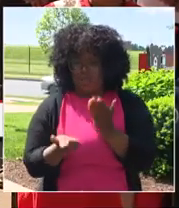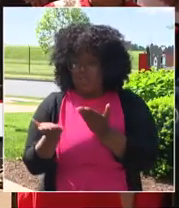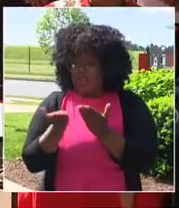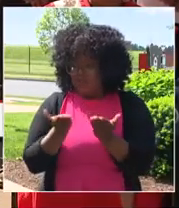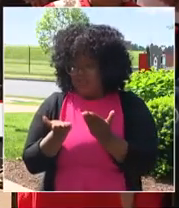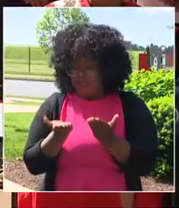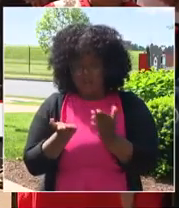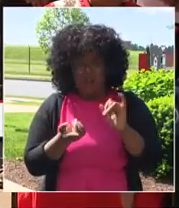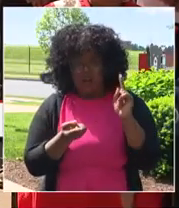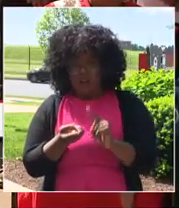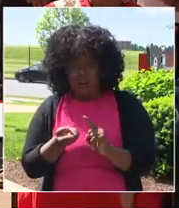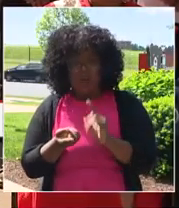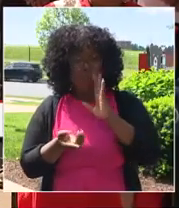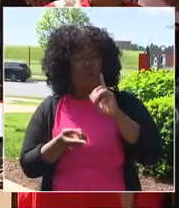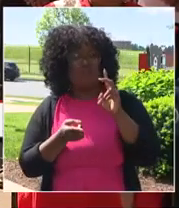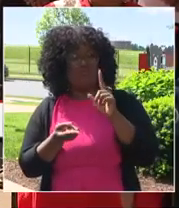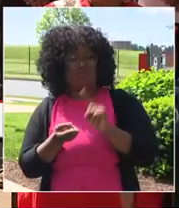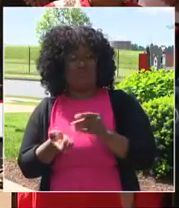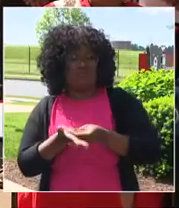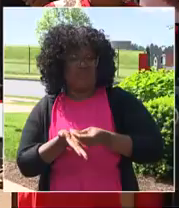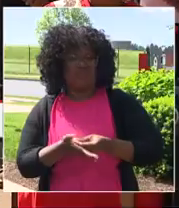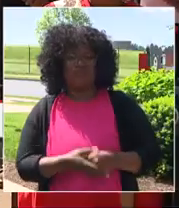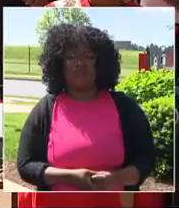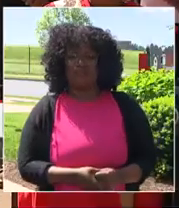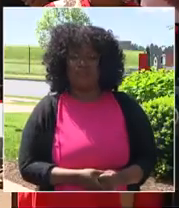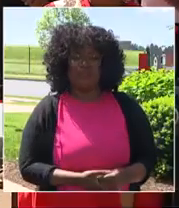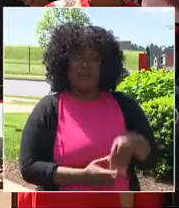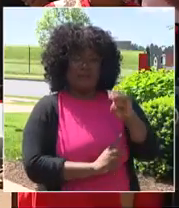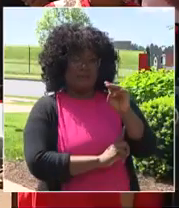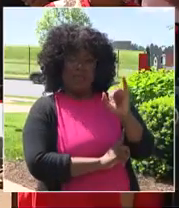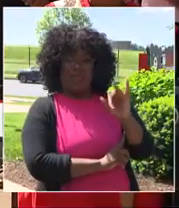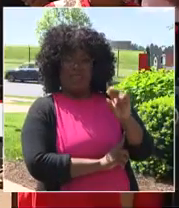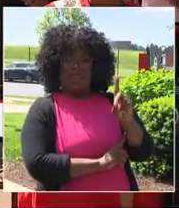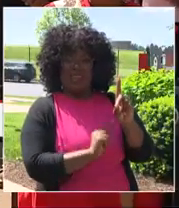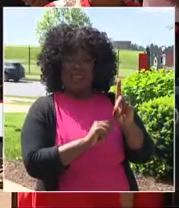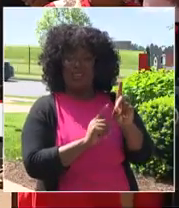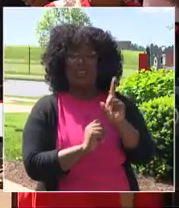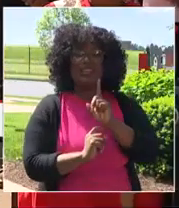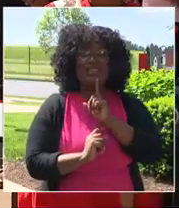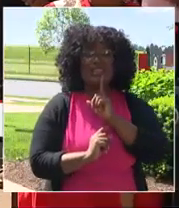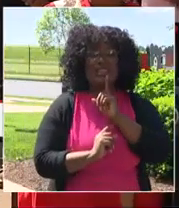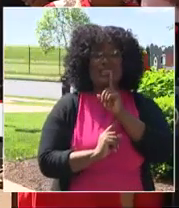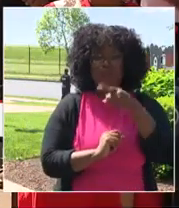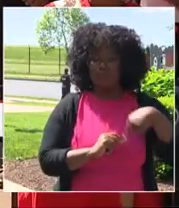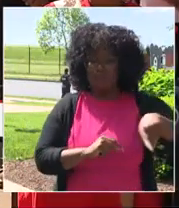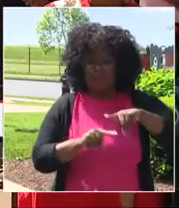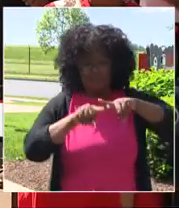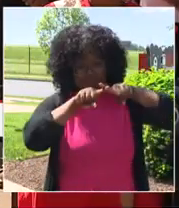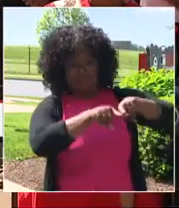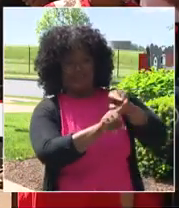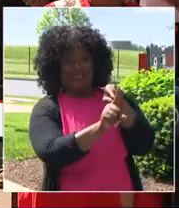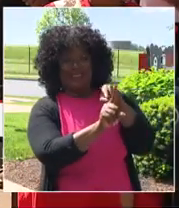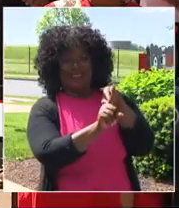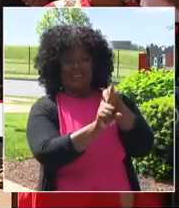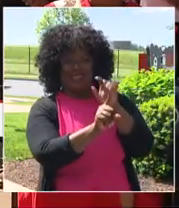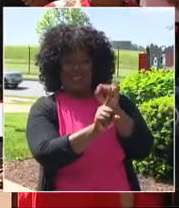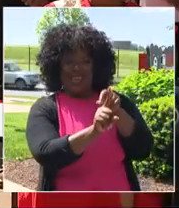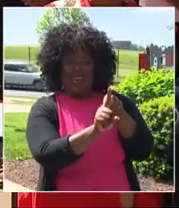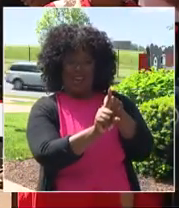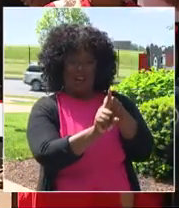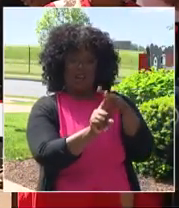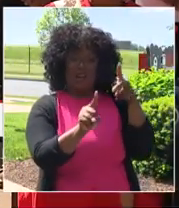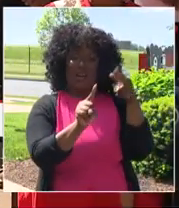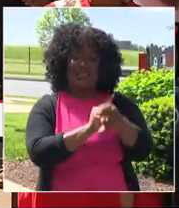as has been mentioned, is a lifeline for all of us, and it's so critically important that this program not be cut. And so it makes